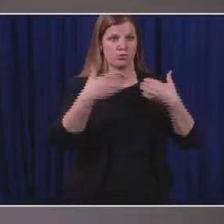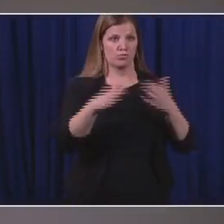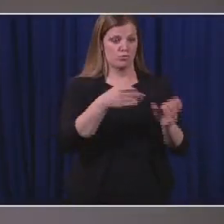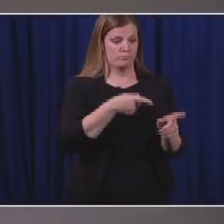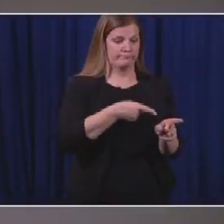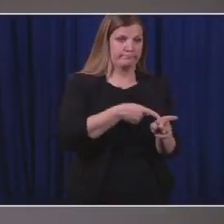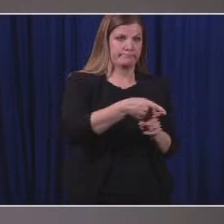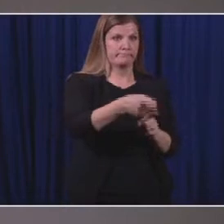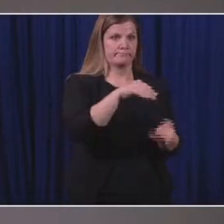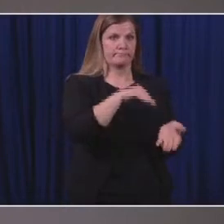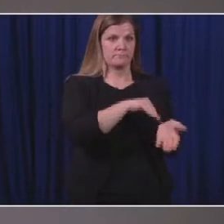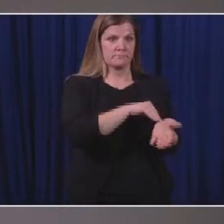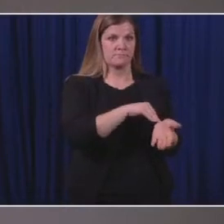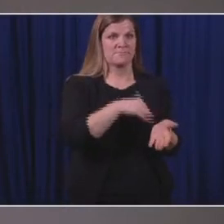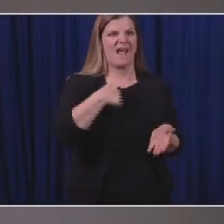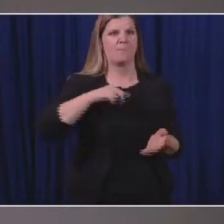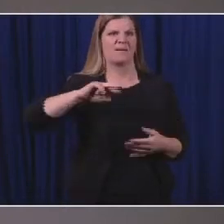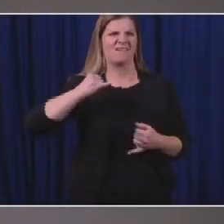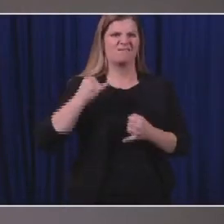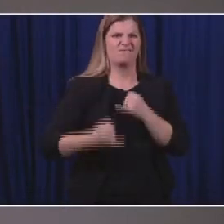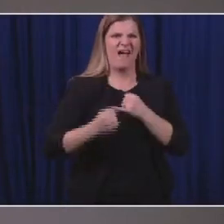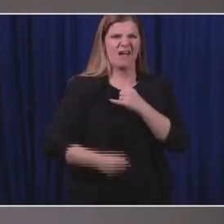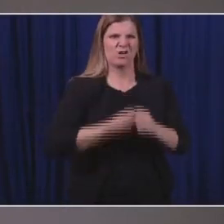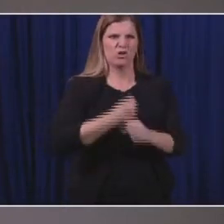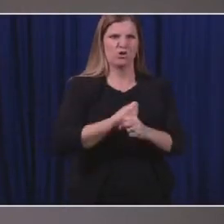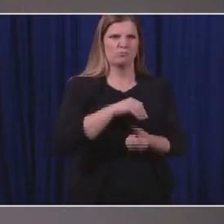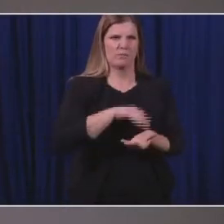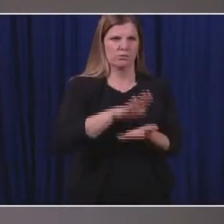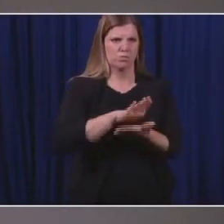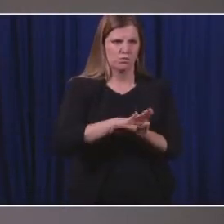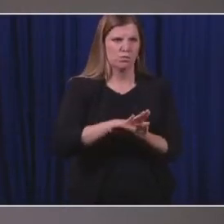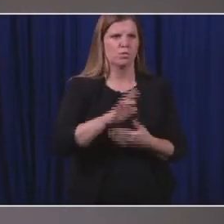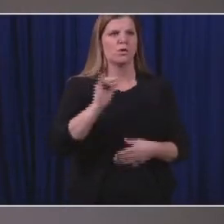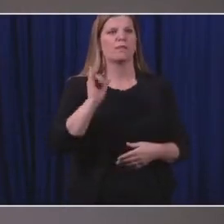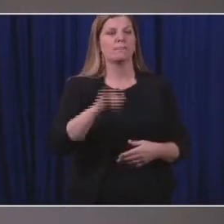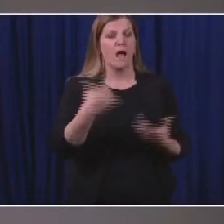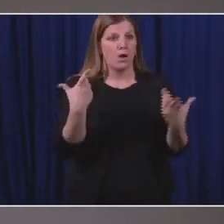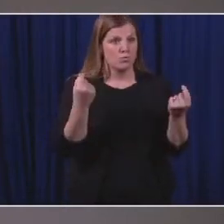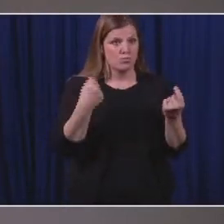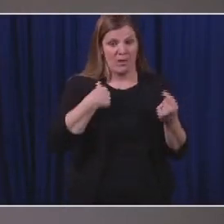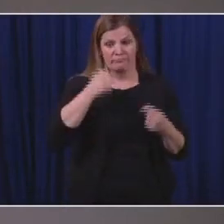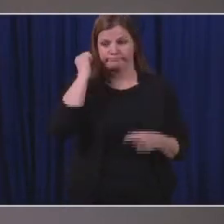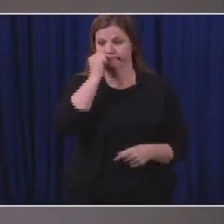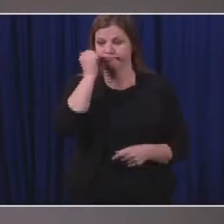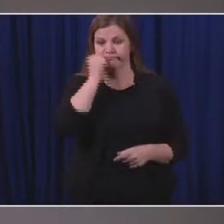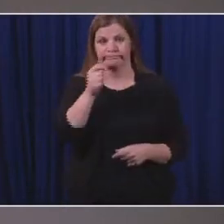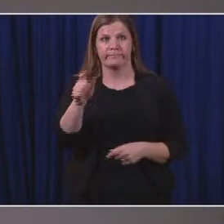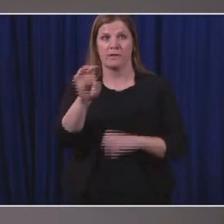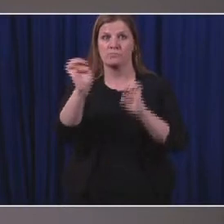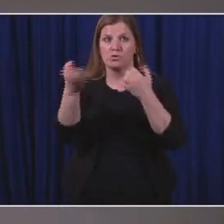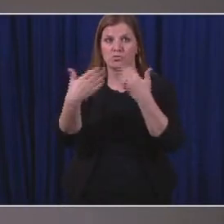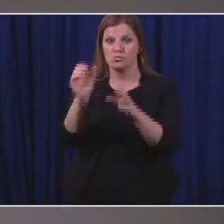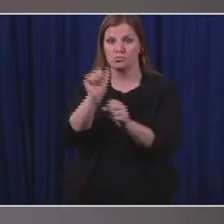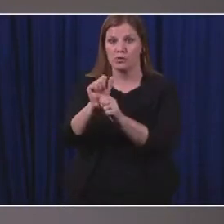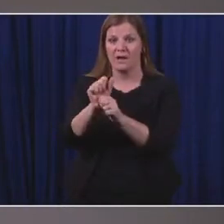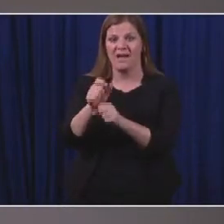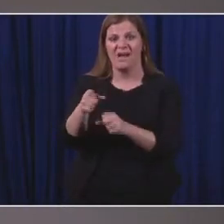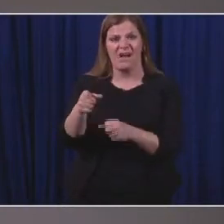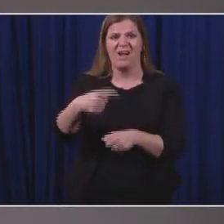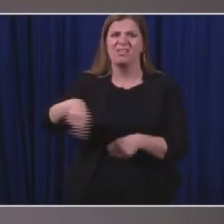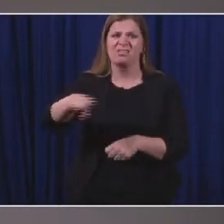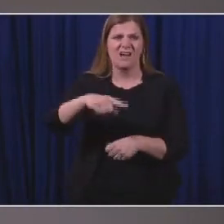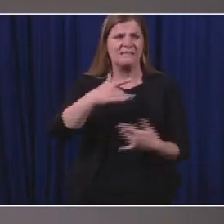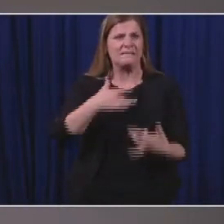resident physician in my final year. So daily in the emergency room, we tend to care for the most vulnerable in